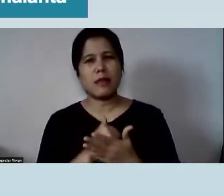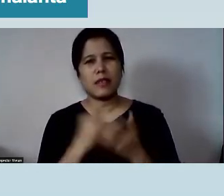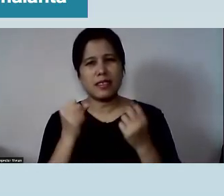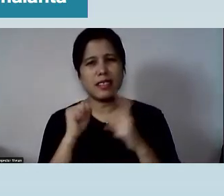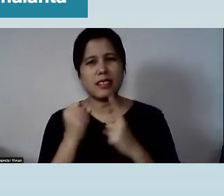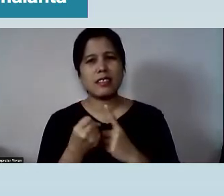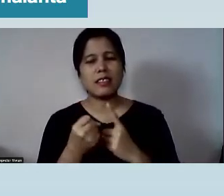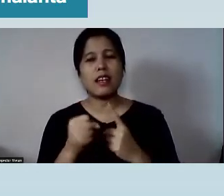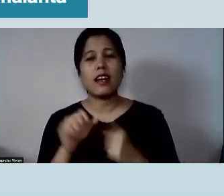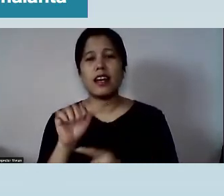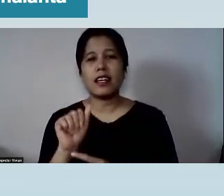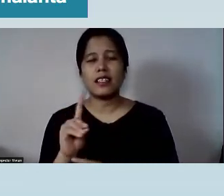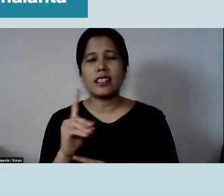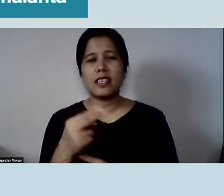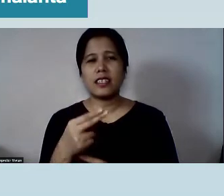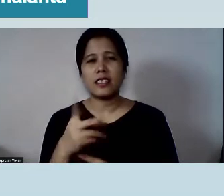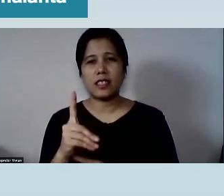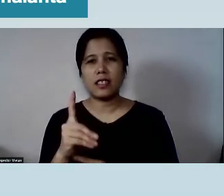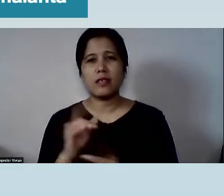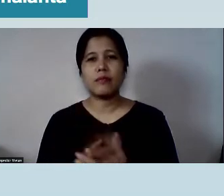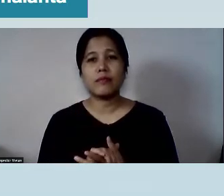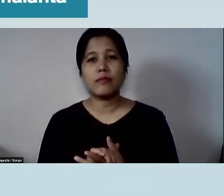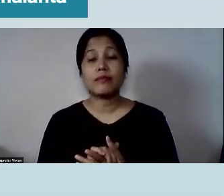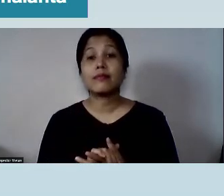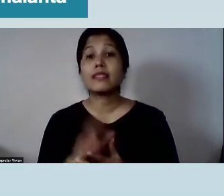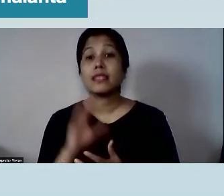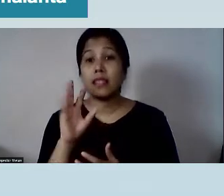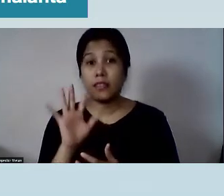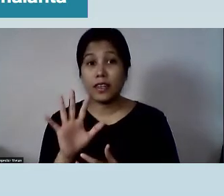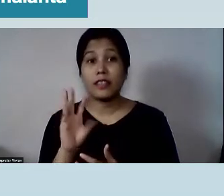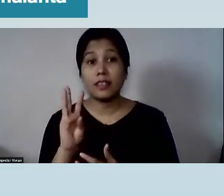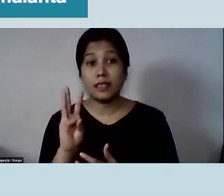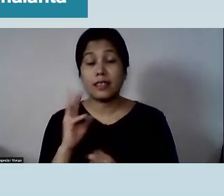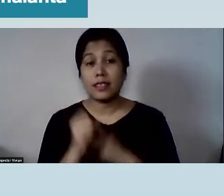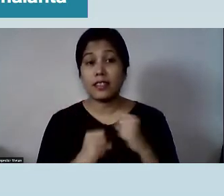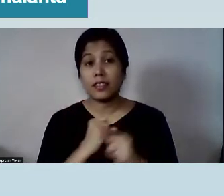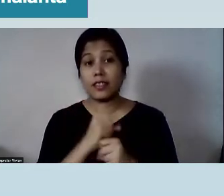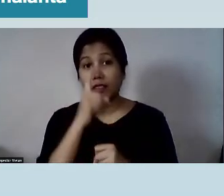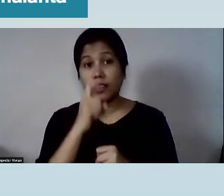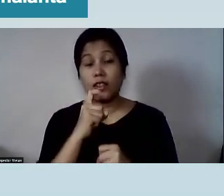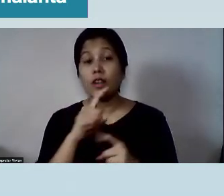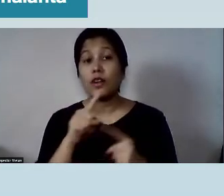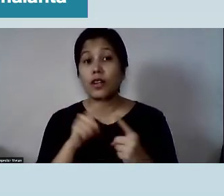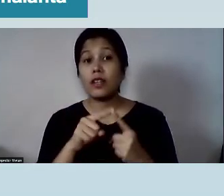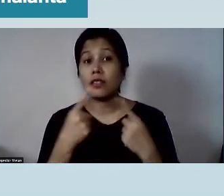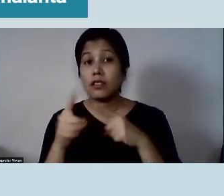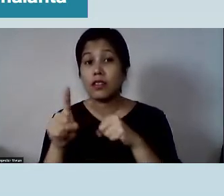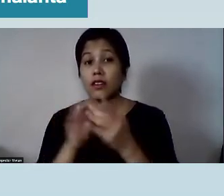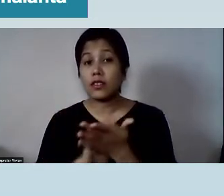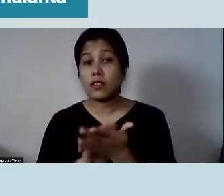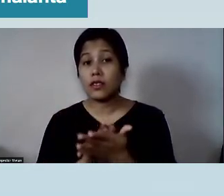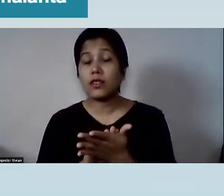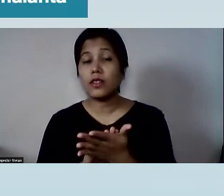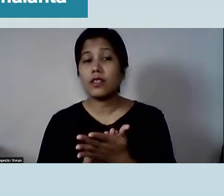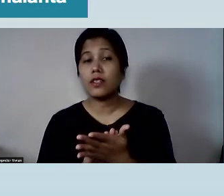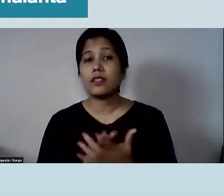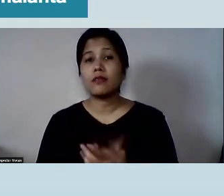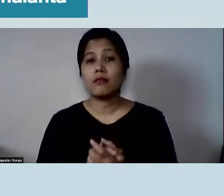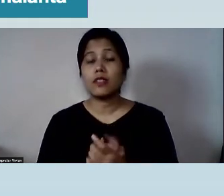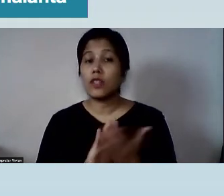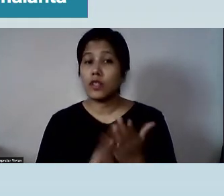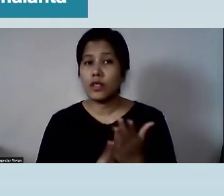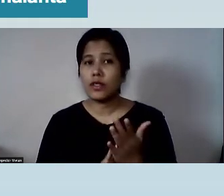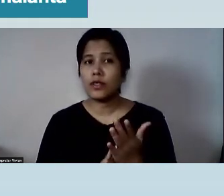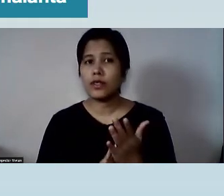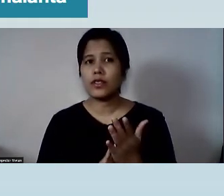of ADHD is usually made between 5-6 years old when they go to school. And school age identification is also